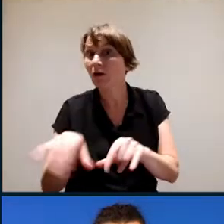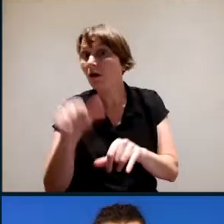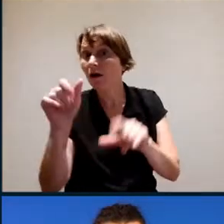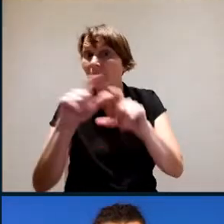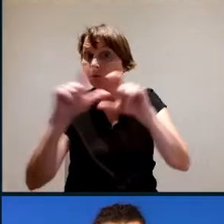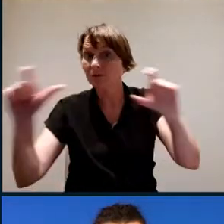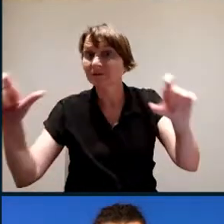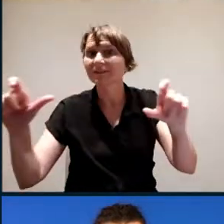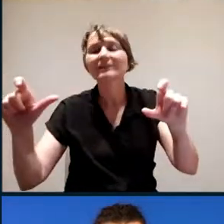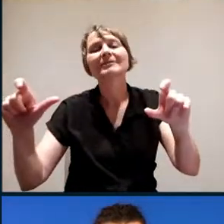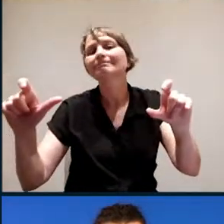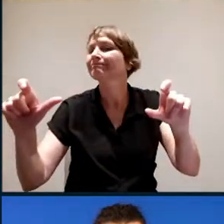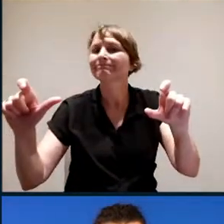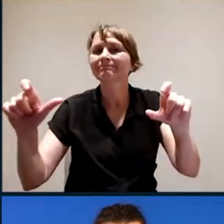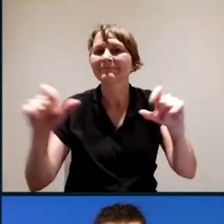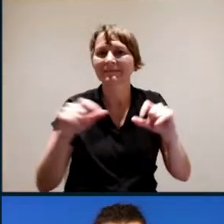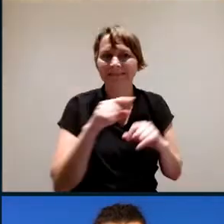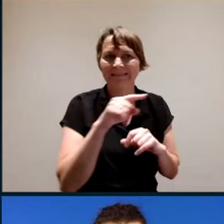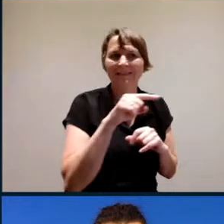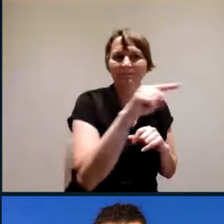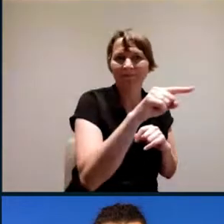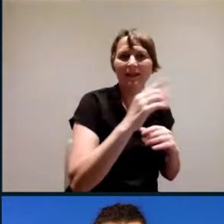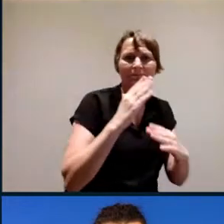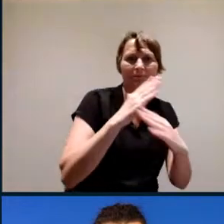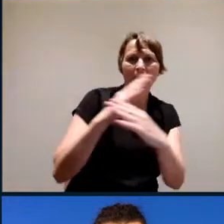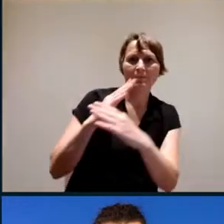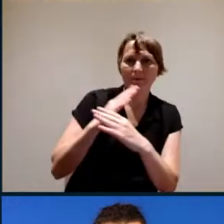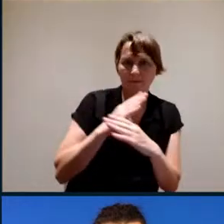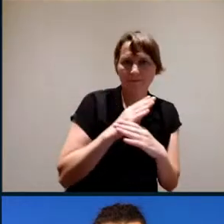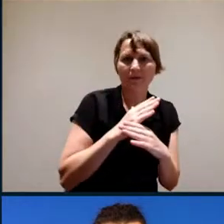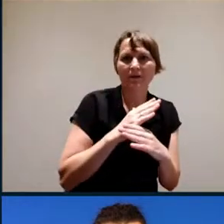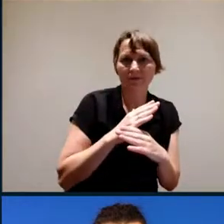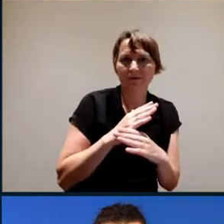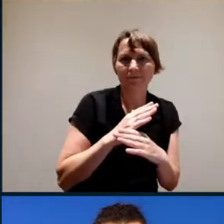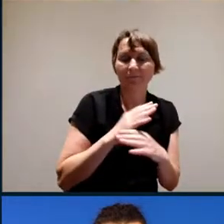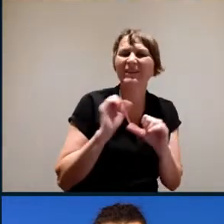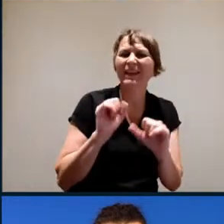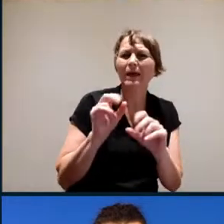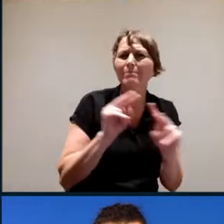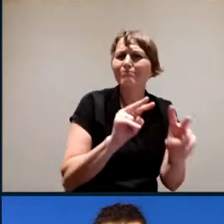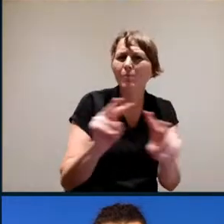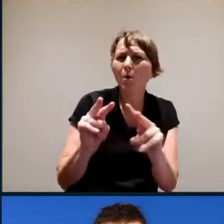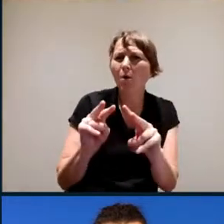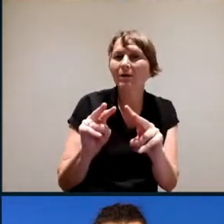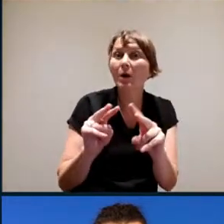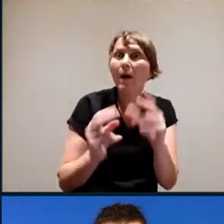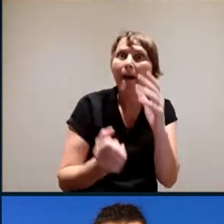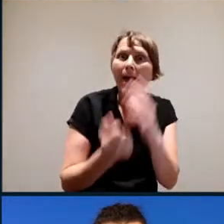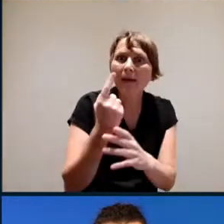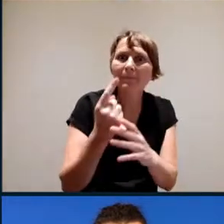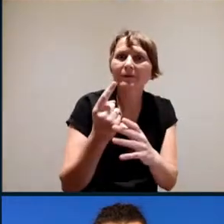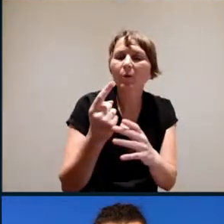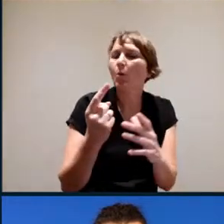the organization which they have been using, you can also monitor if it was accidentally or